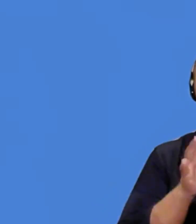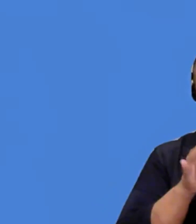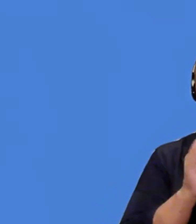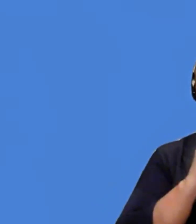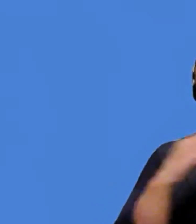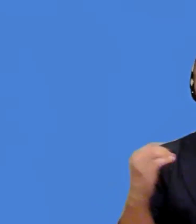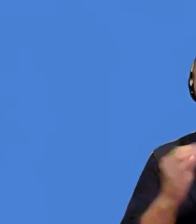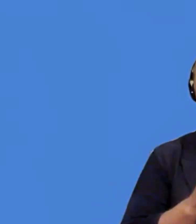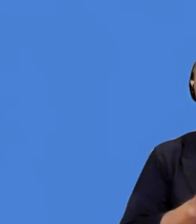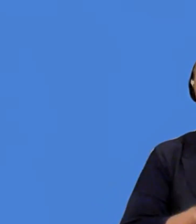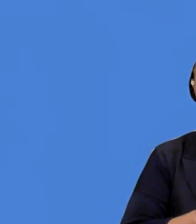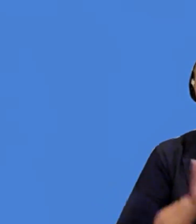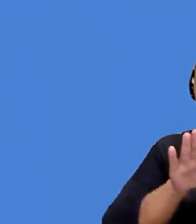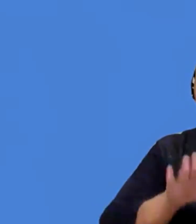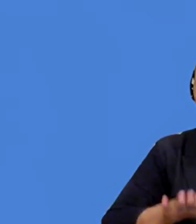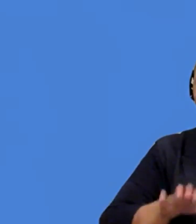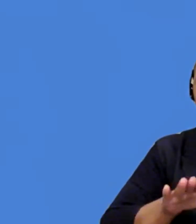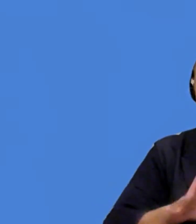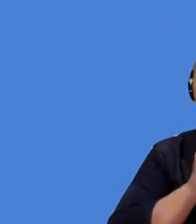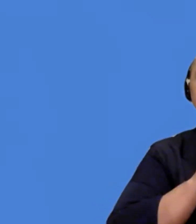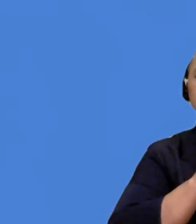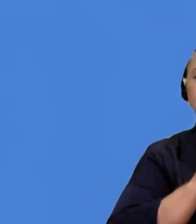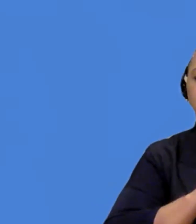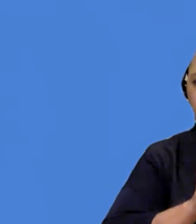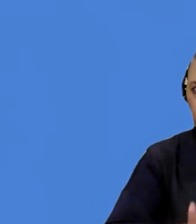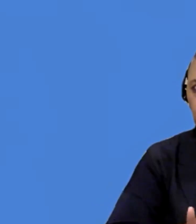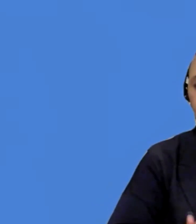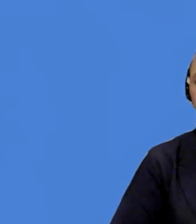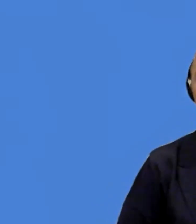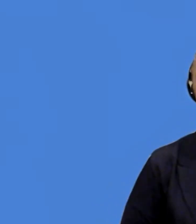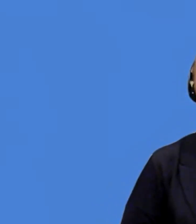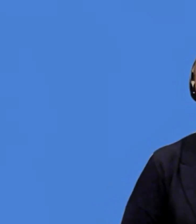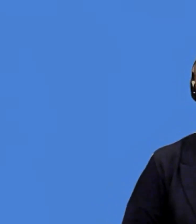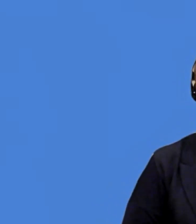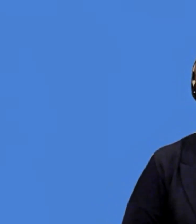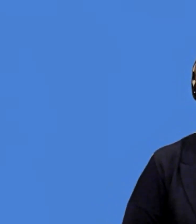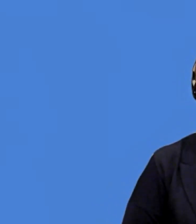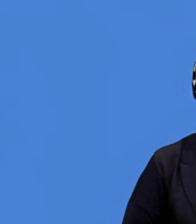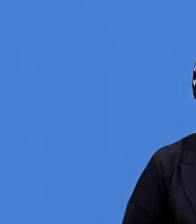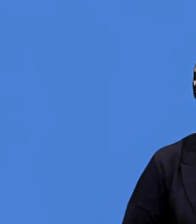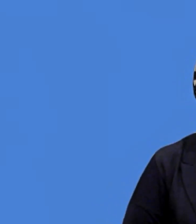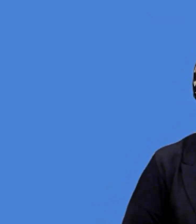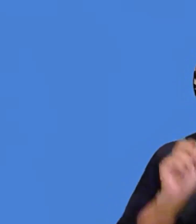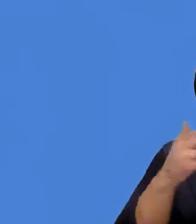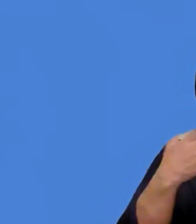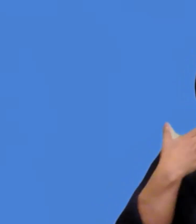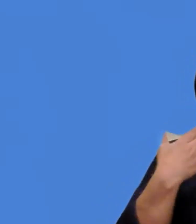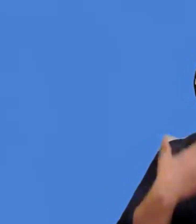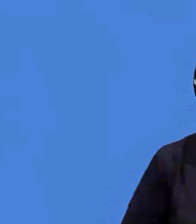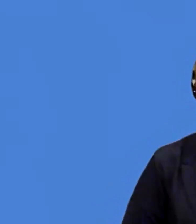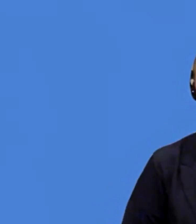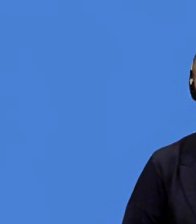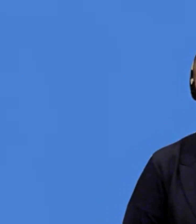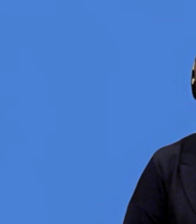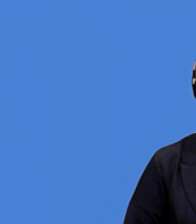speak just a little bit slower? Yes, thank you for. Thank you so much. Thank you. NFDN